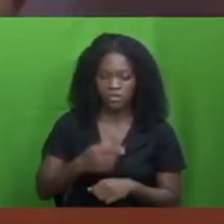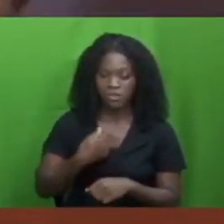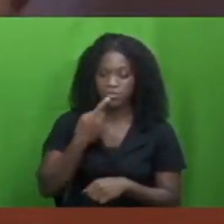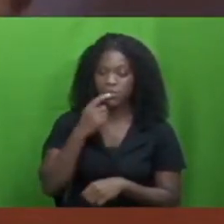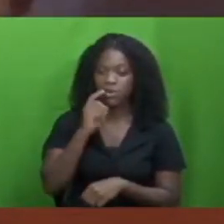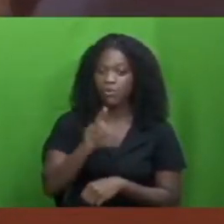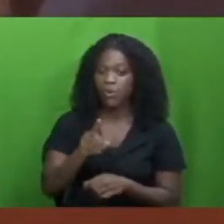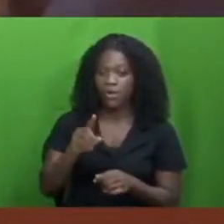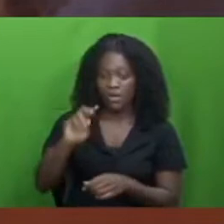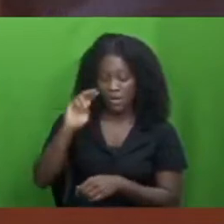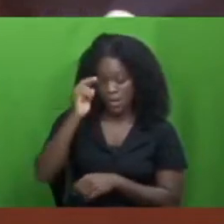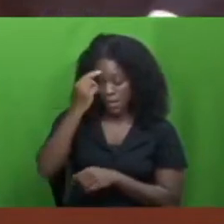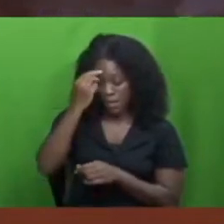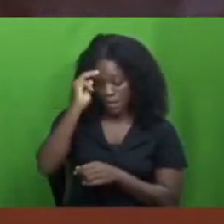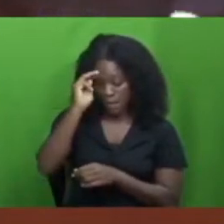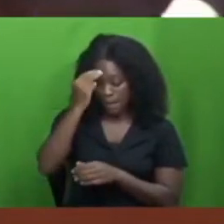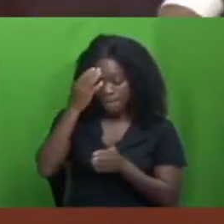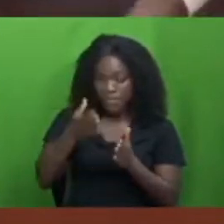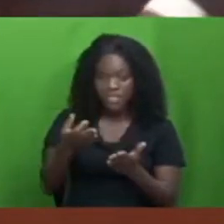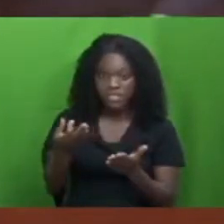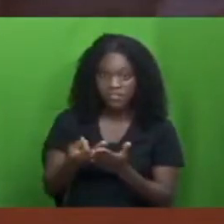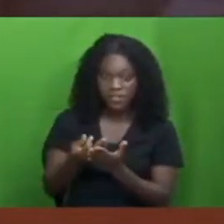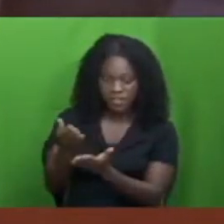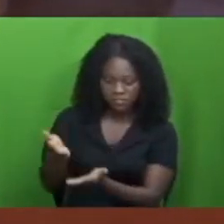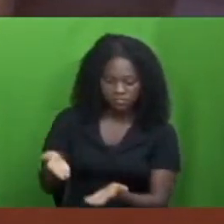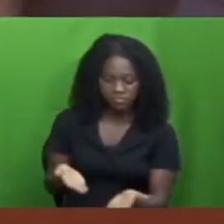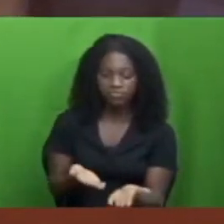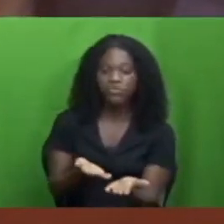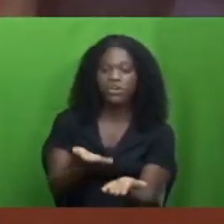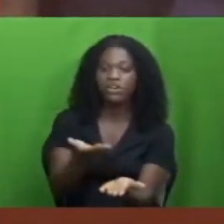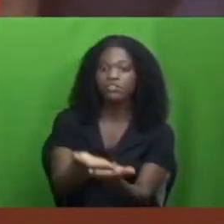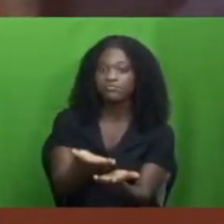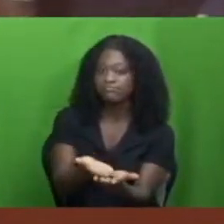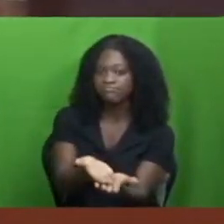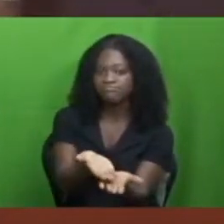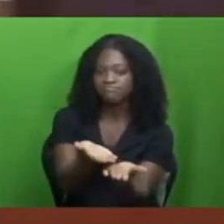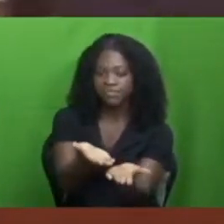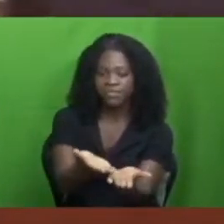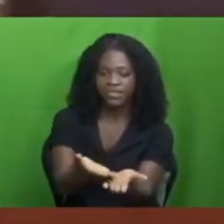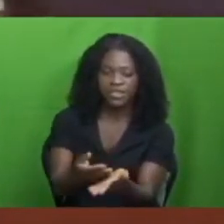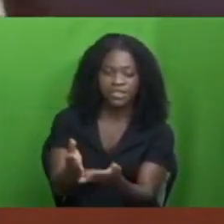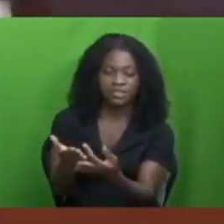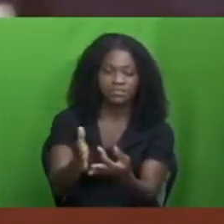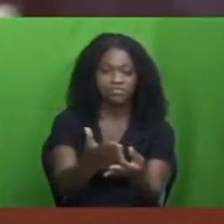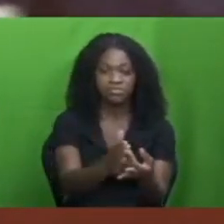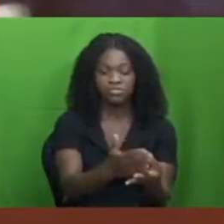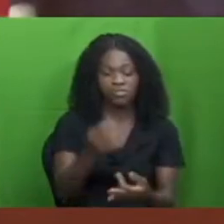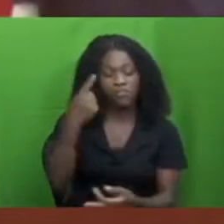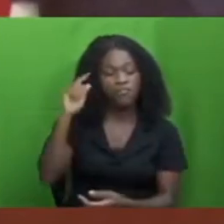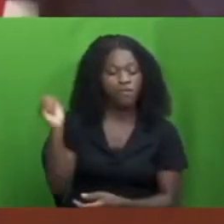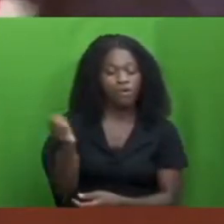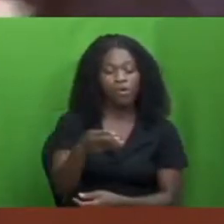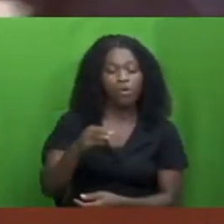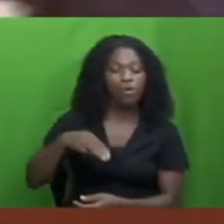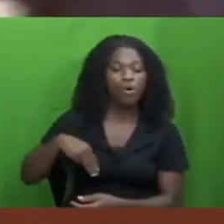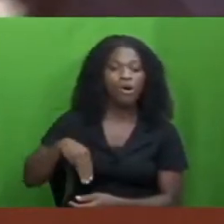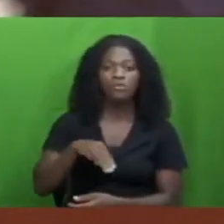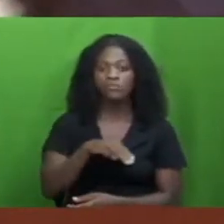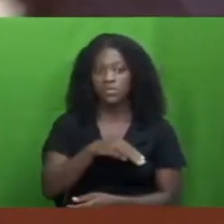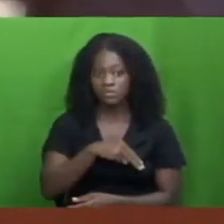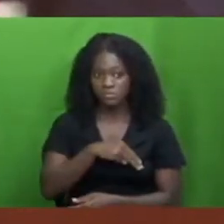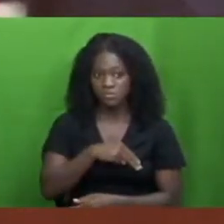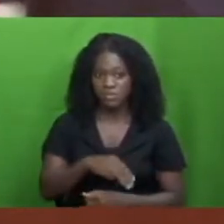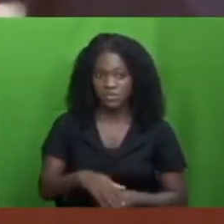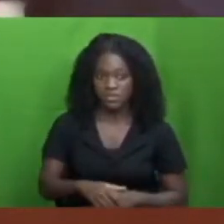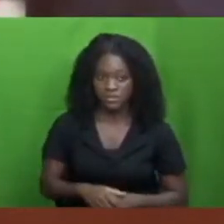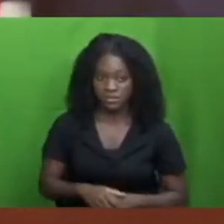office of the General. And so I direct that the Minister for Finance will lay the